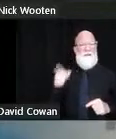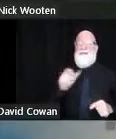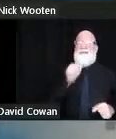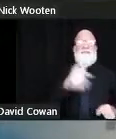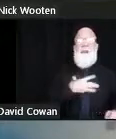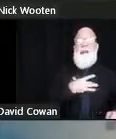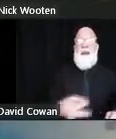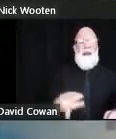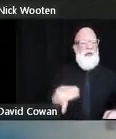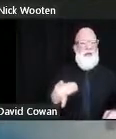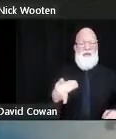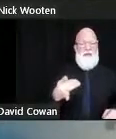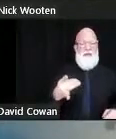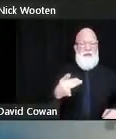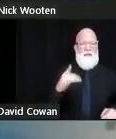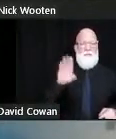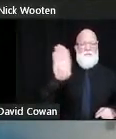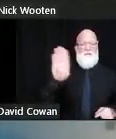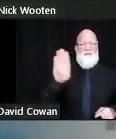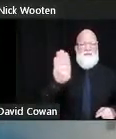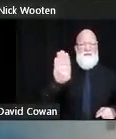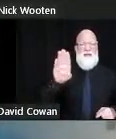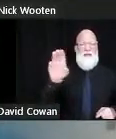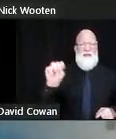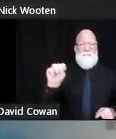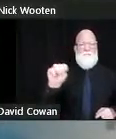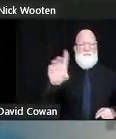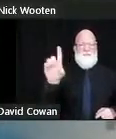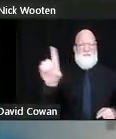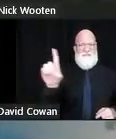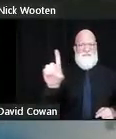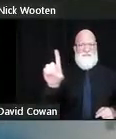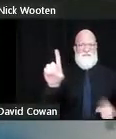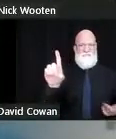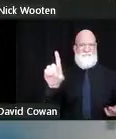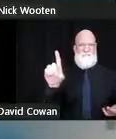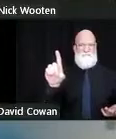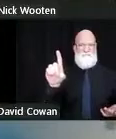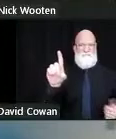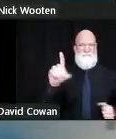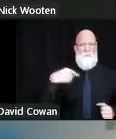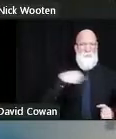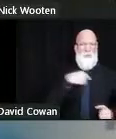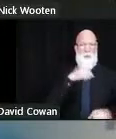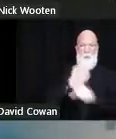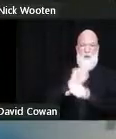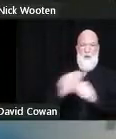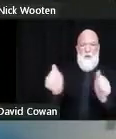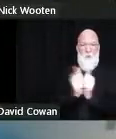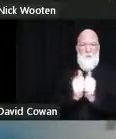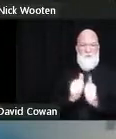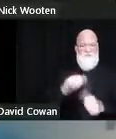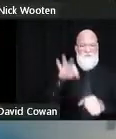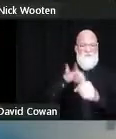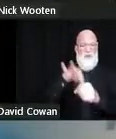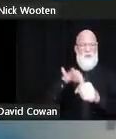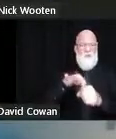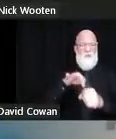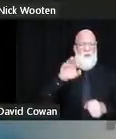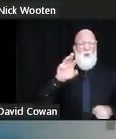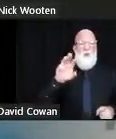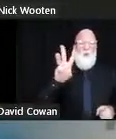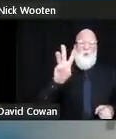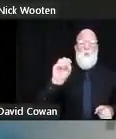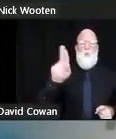bmds and that there's no reason to believe on that front we work with voting works the Nationwide leader and conducting risk limiting audits this